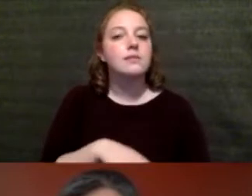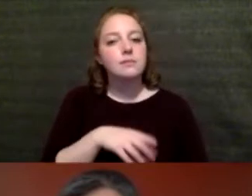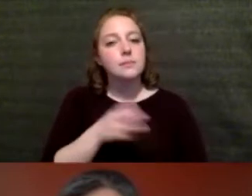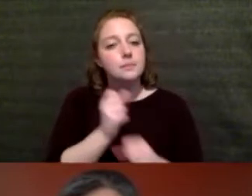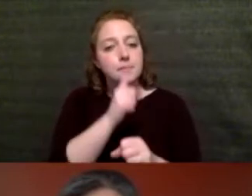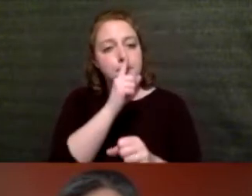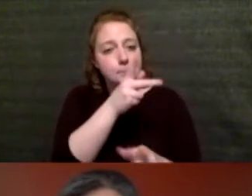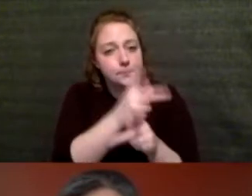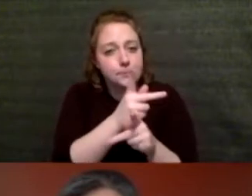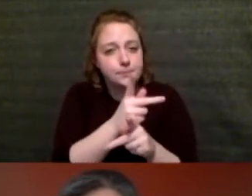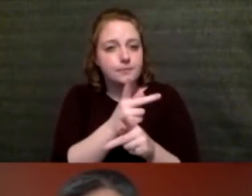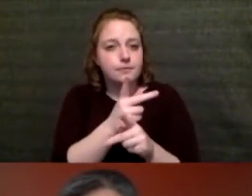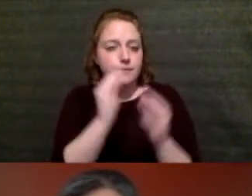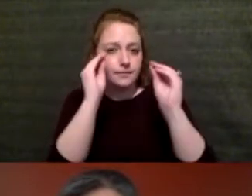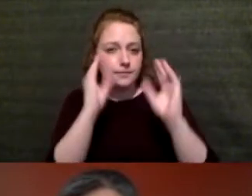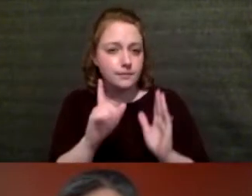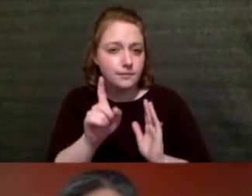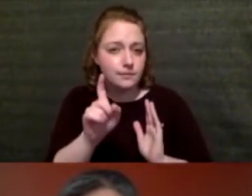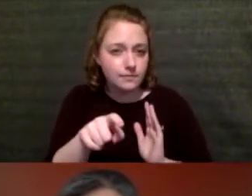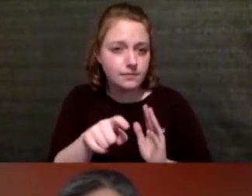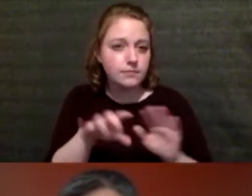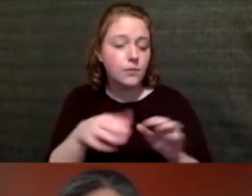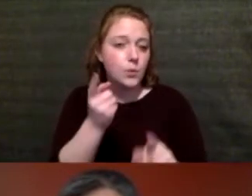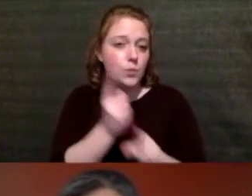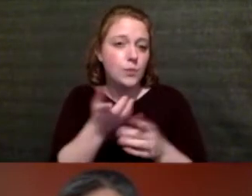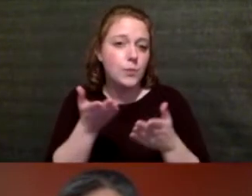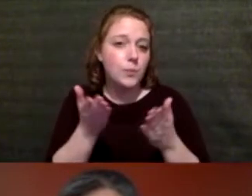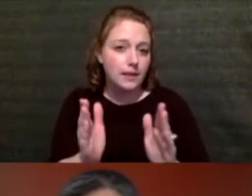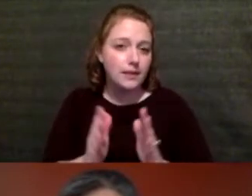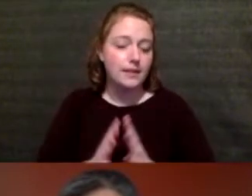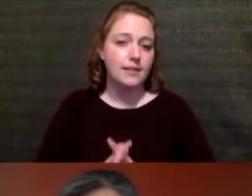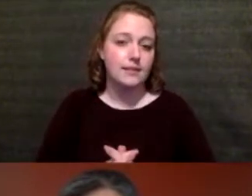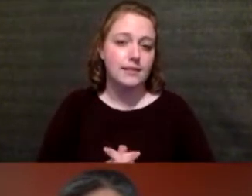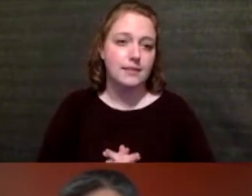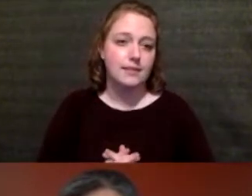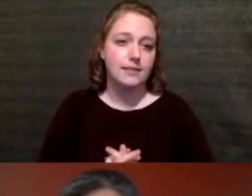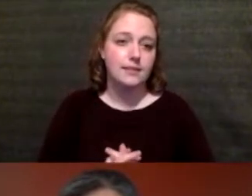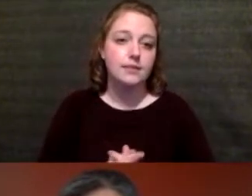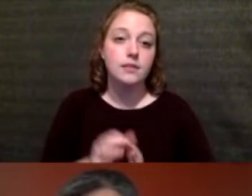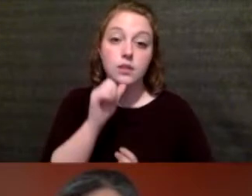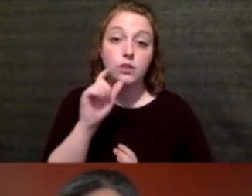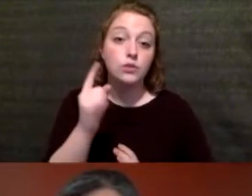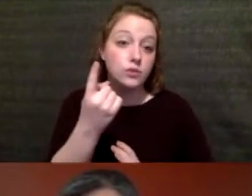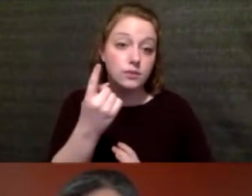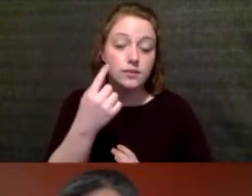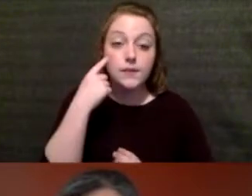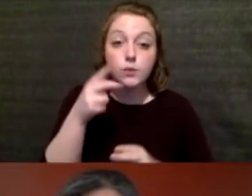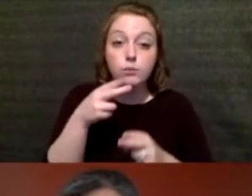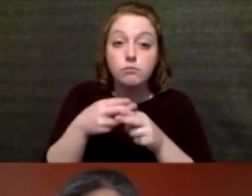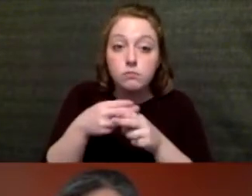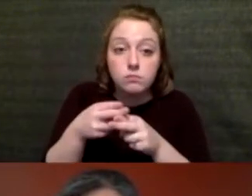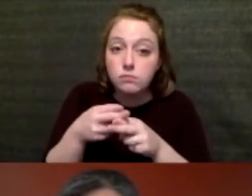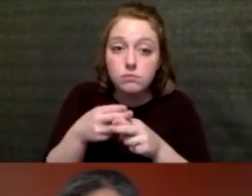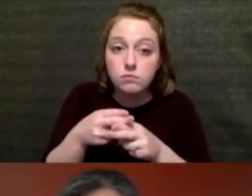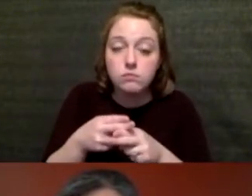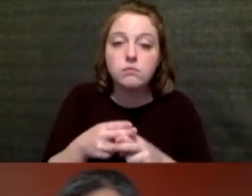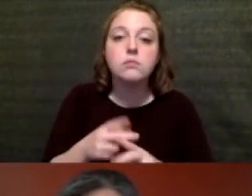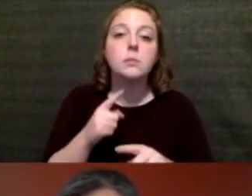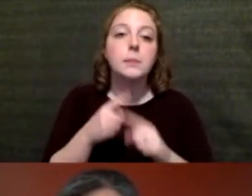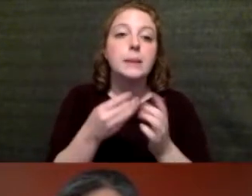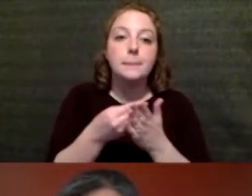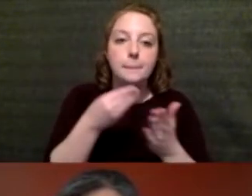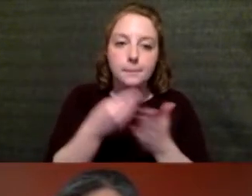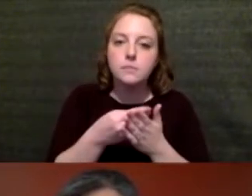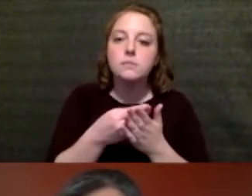needs and doing it the right way, um, where it's not just something for short-term, long but the money is well